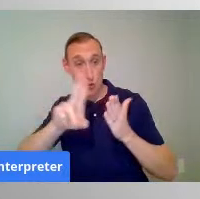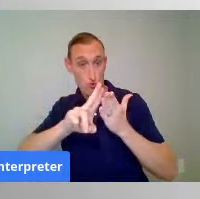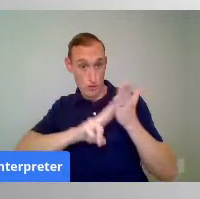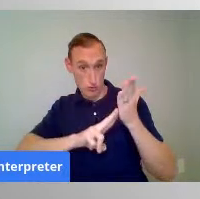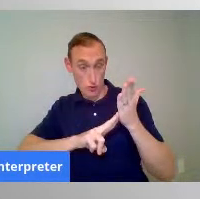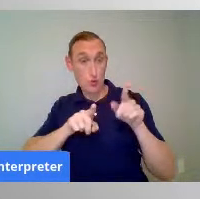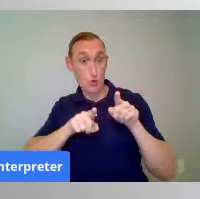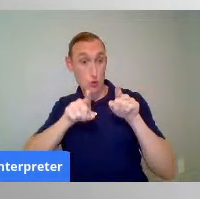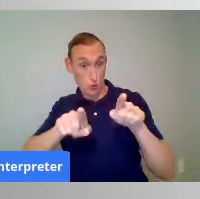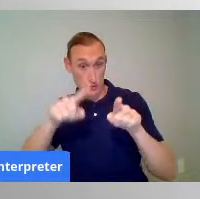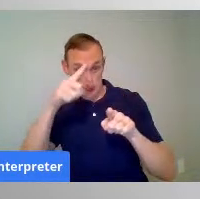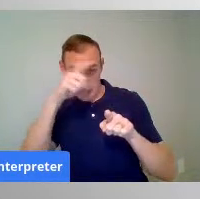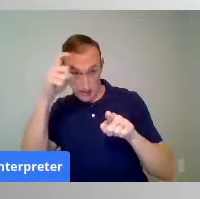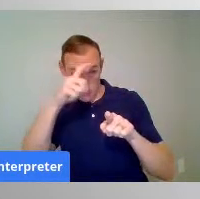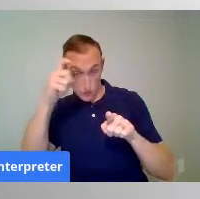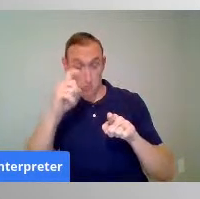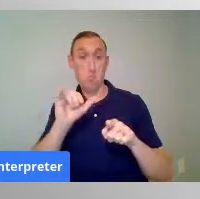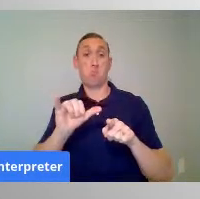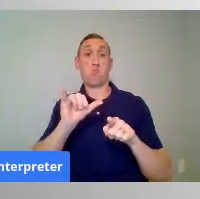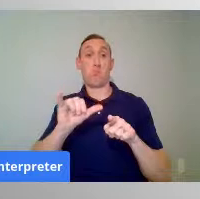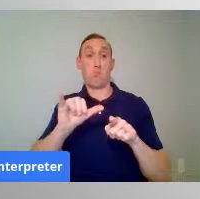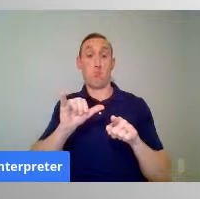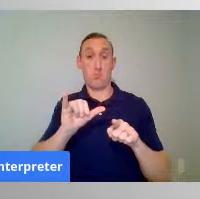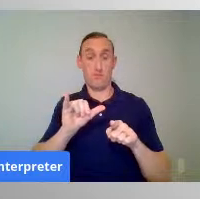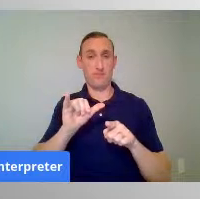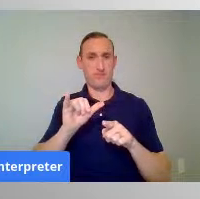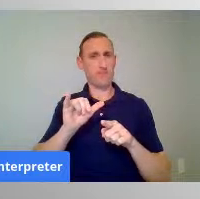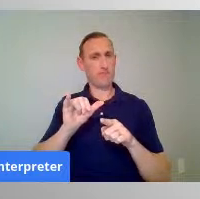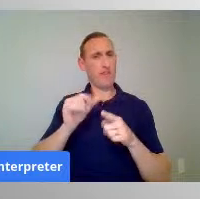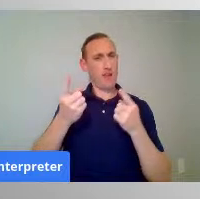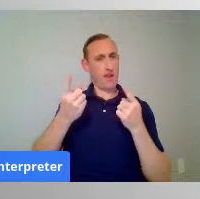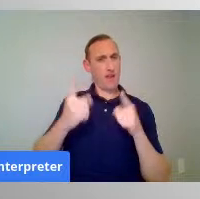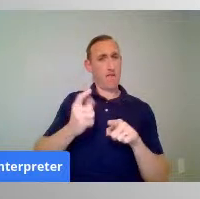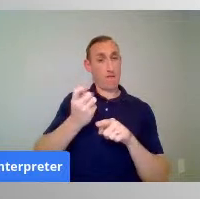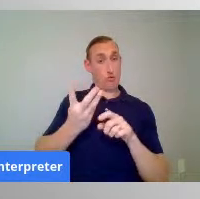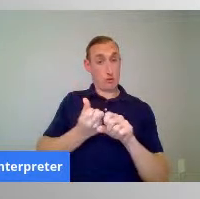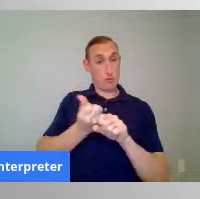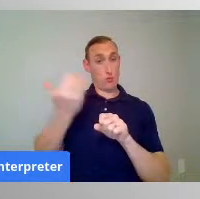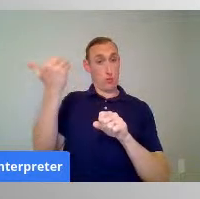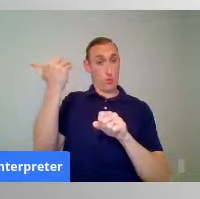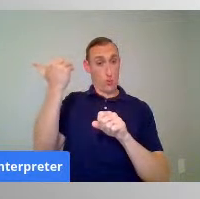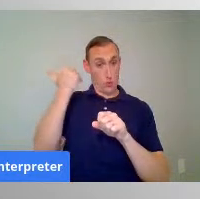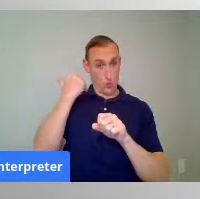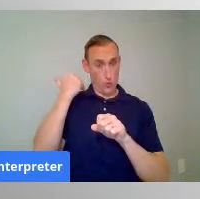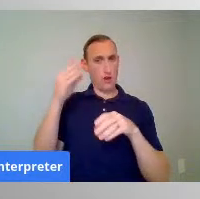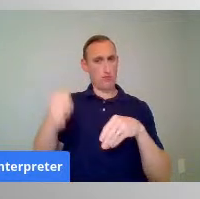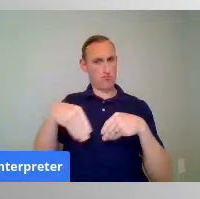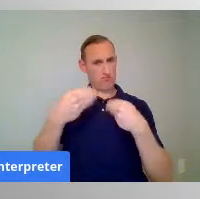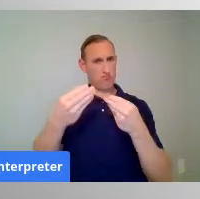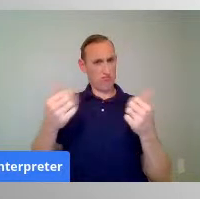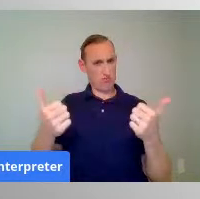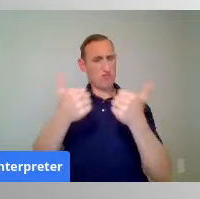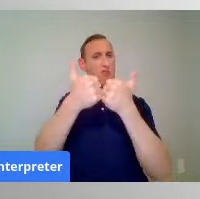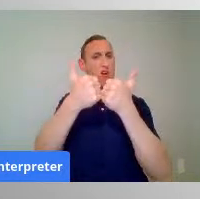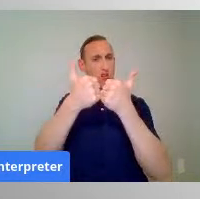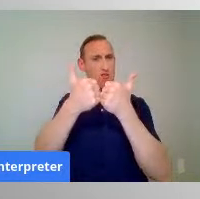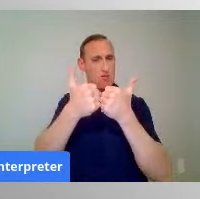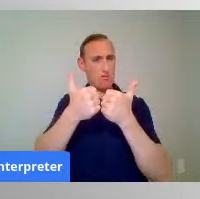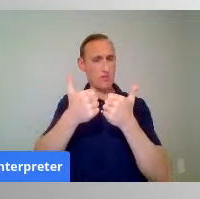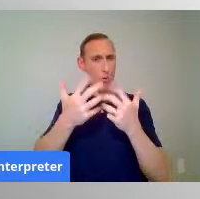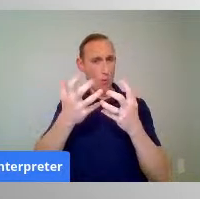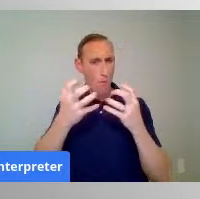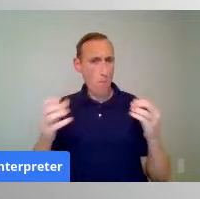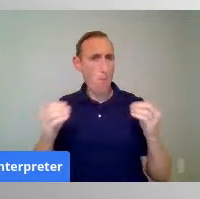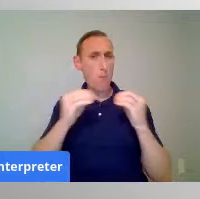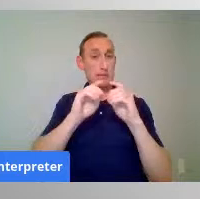thing I'm very excited about is a few years back, I challenged staff to start trying to create more teen camp